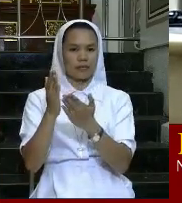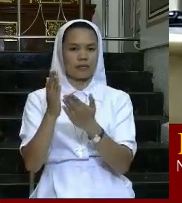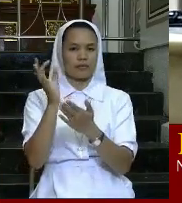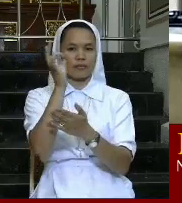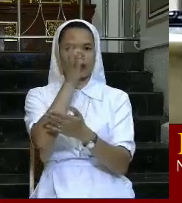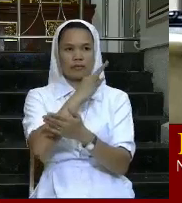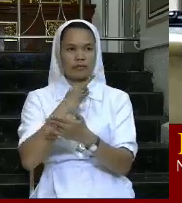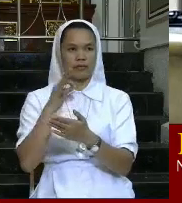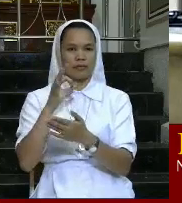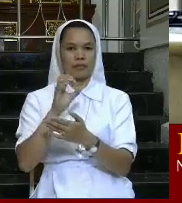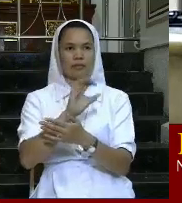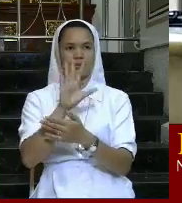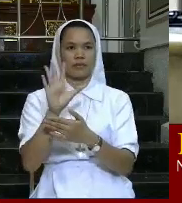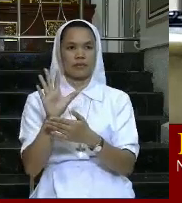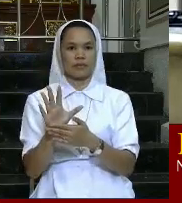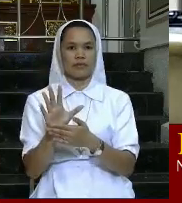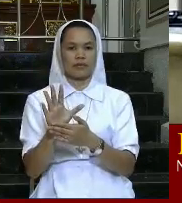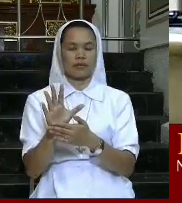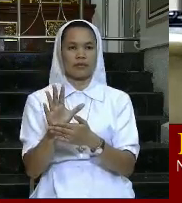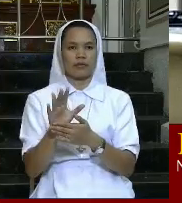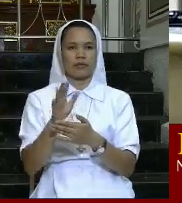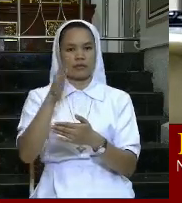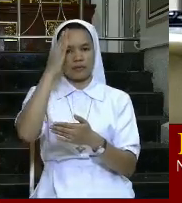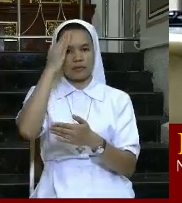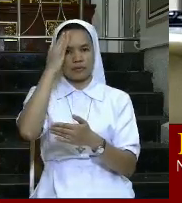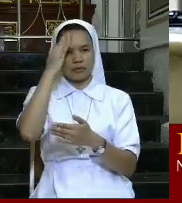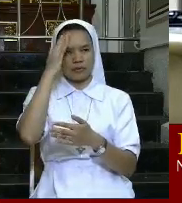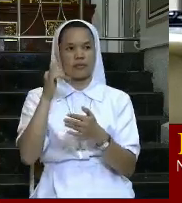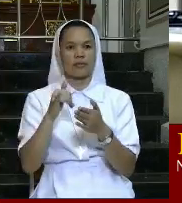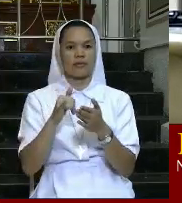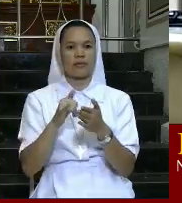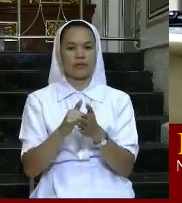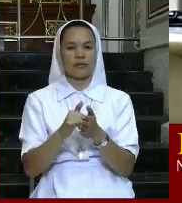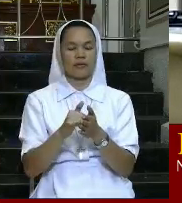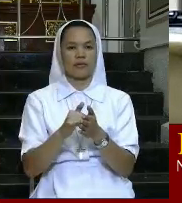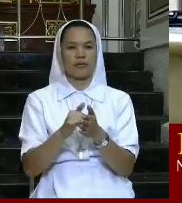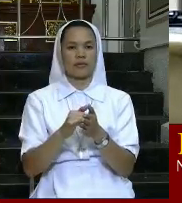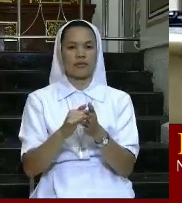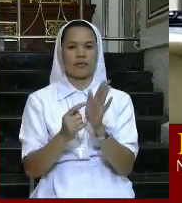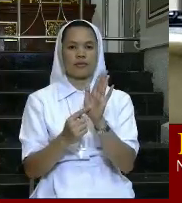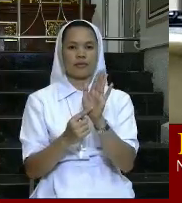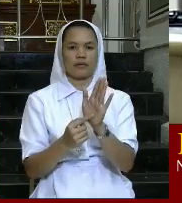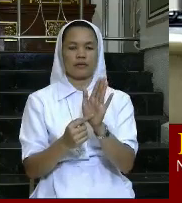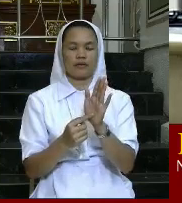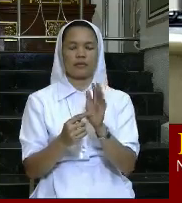flint, knowing that I shall not be put to shame.